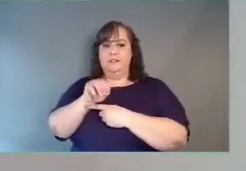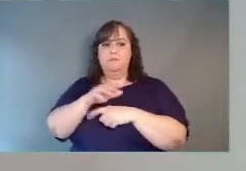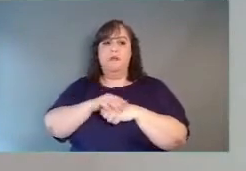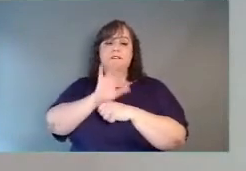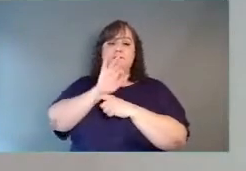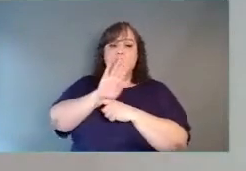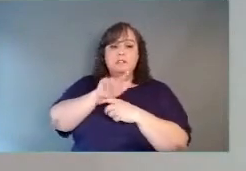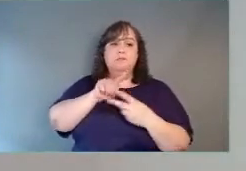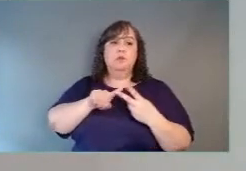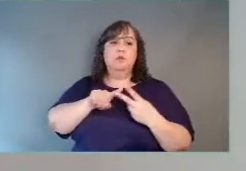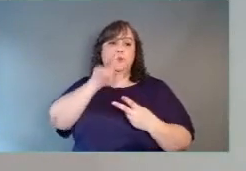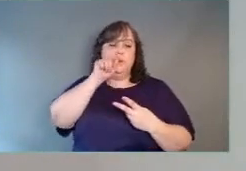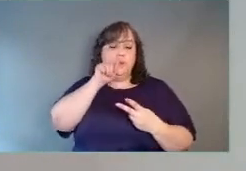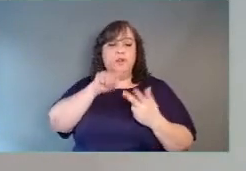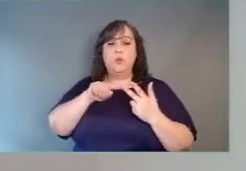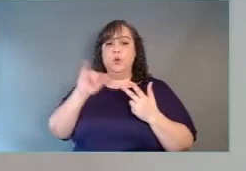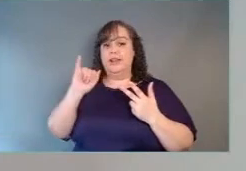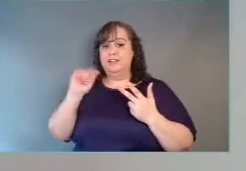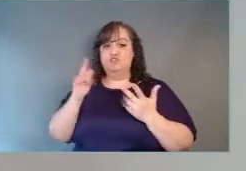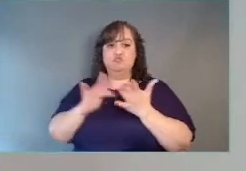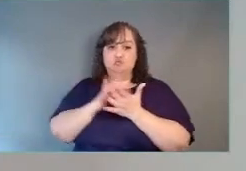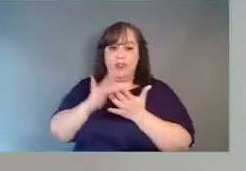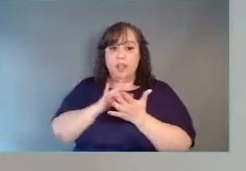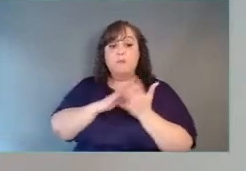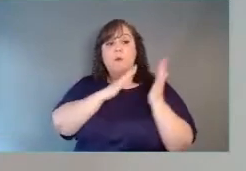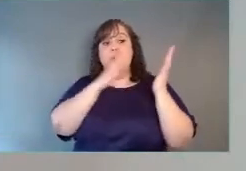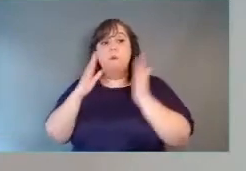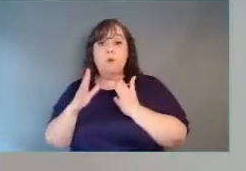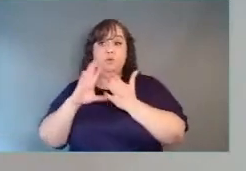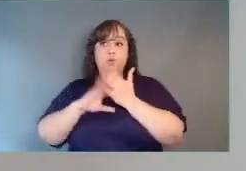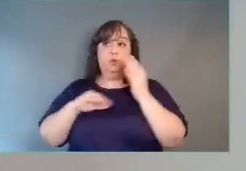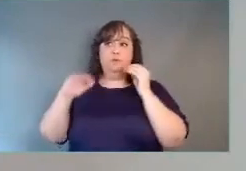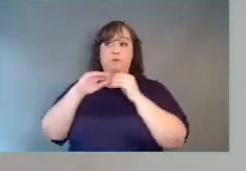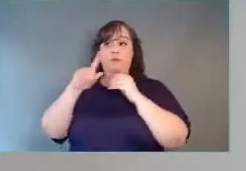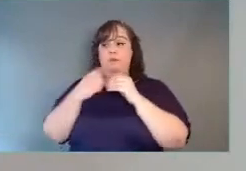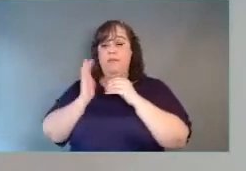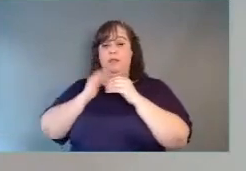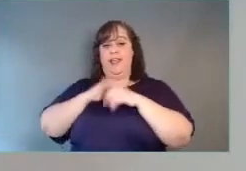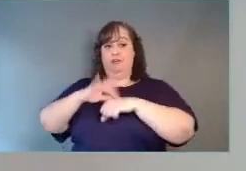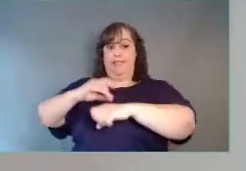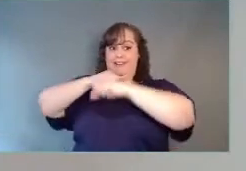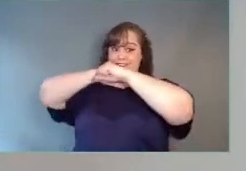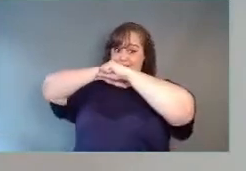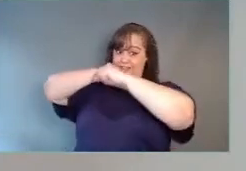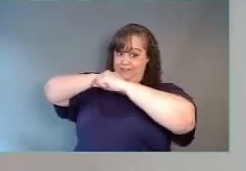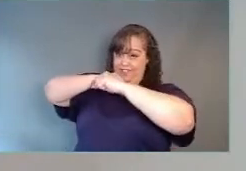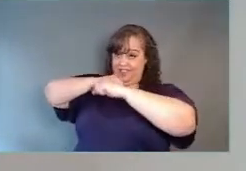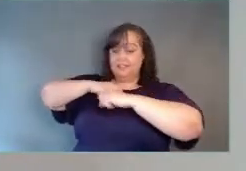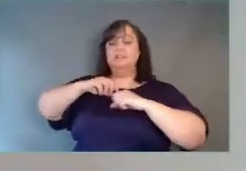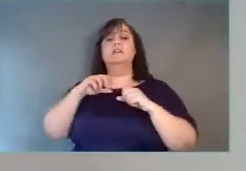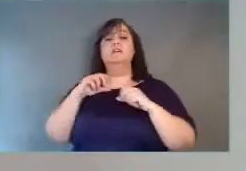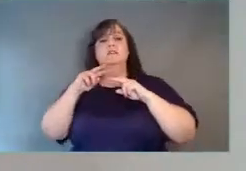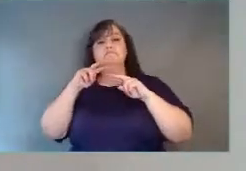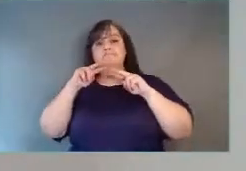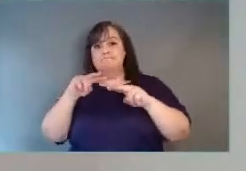Twitter. And to learn more about how NASA is studying our solar system, visit